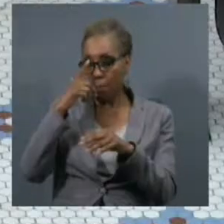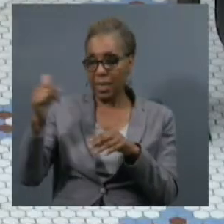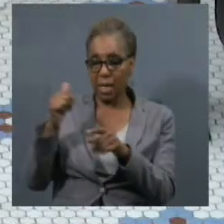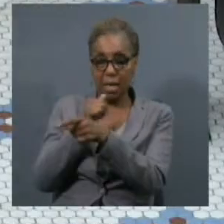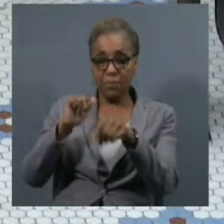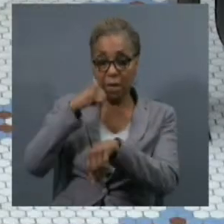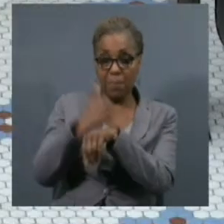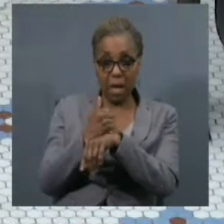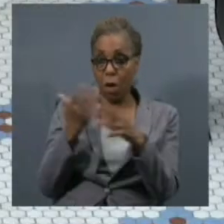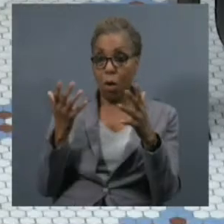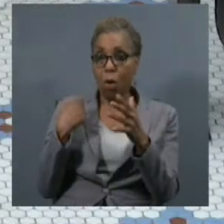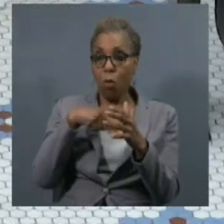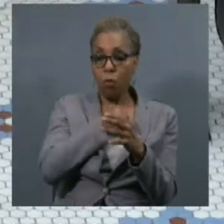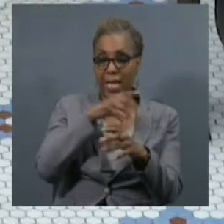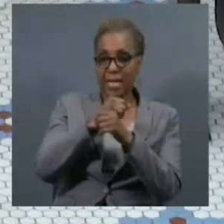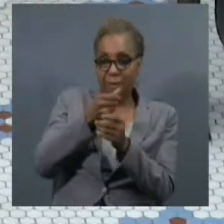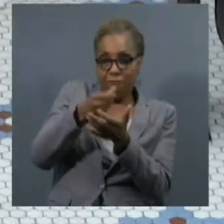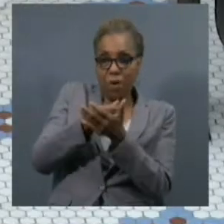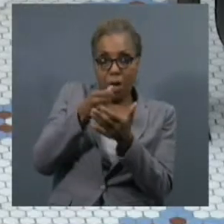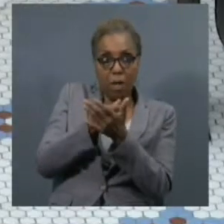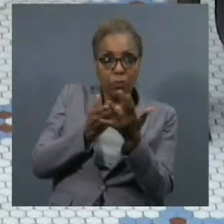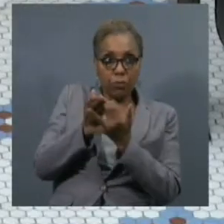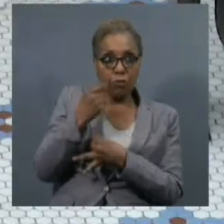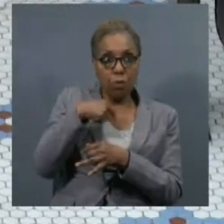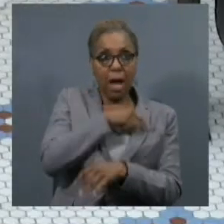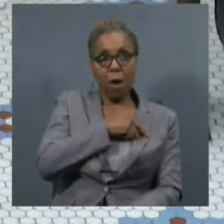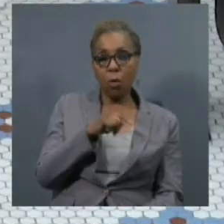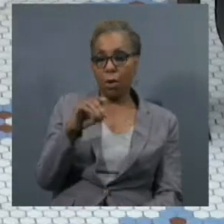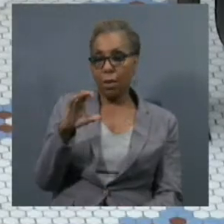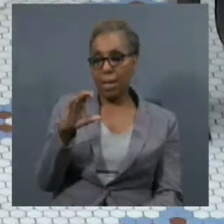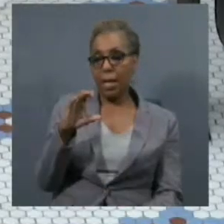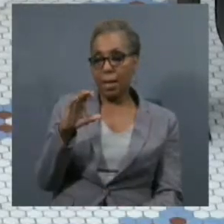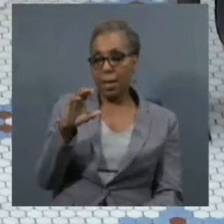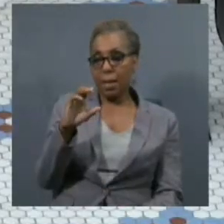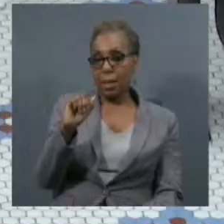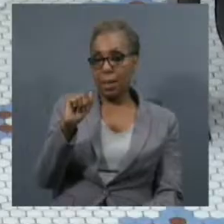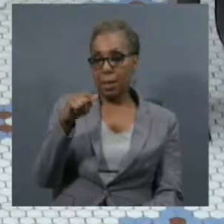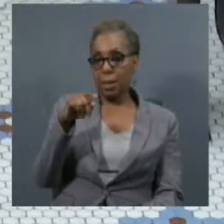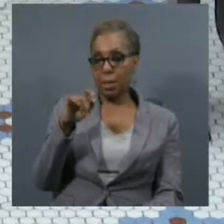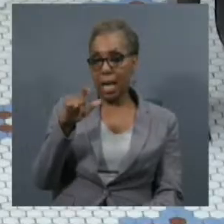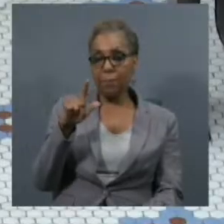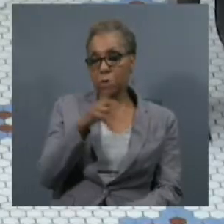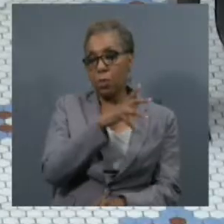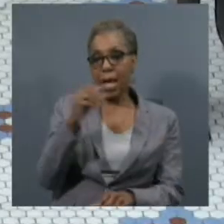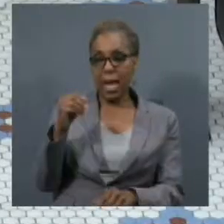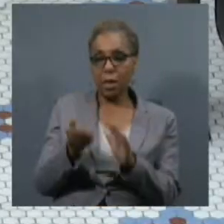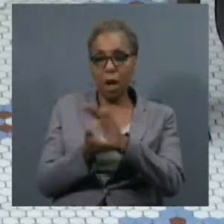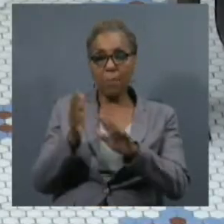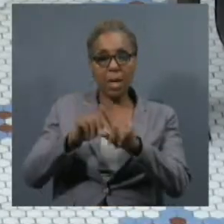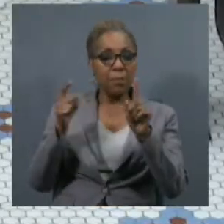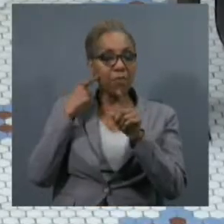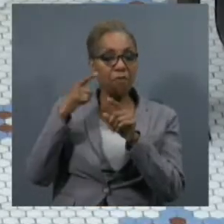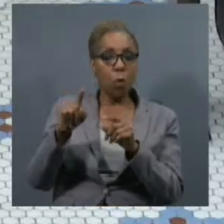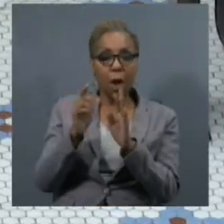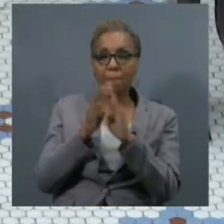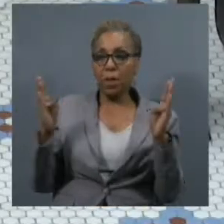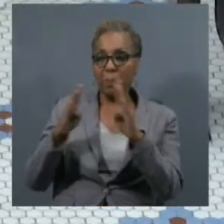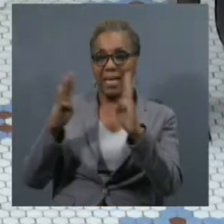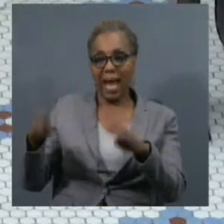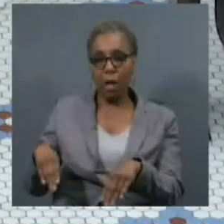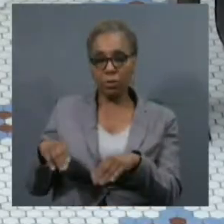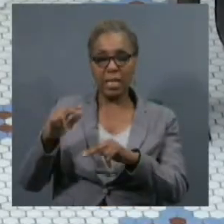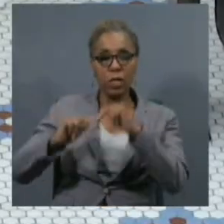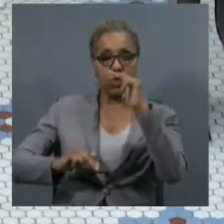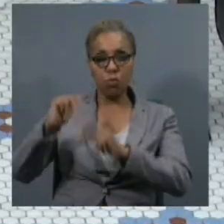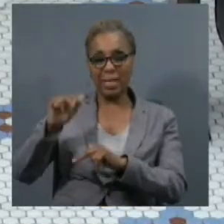basing it on is that we do get funds through our capital fund and our operating fund, but it's only for the pure public housing units. So And I'm